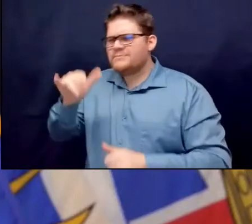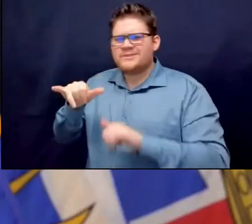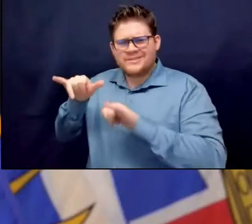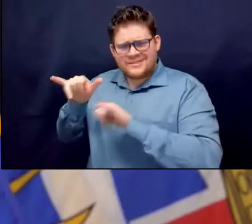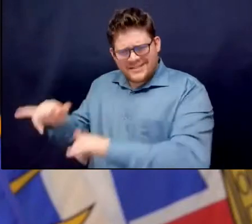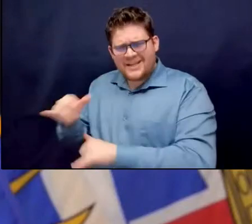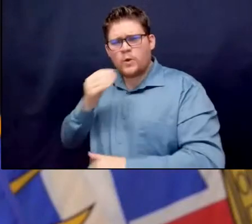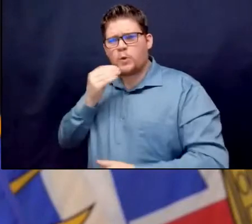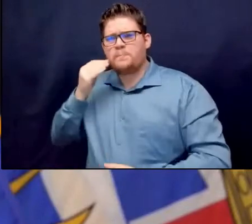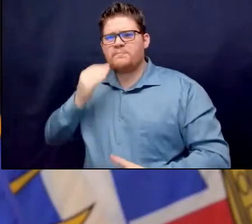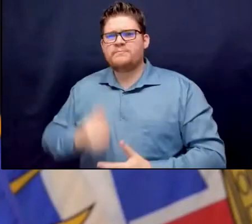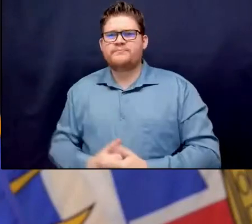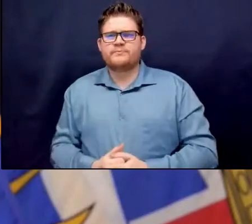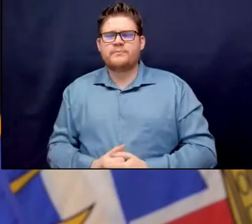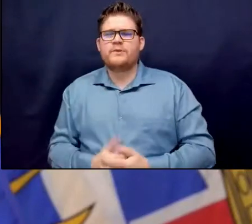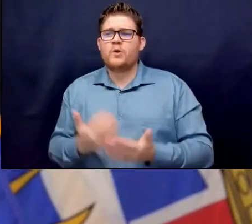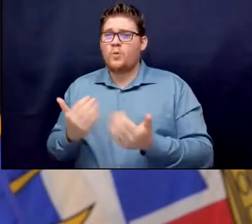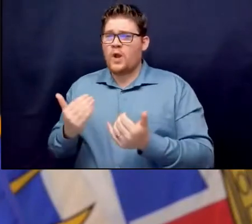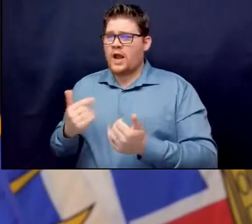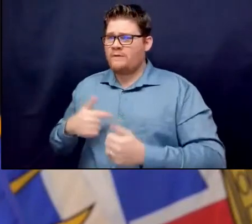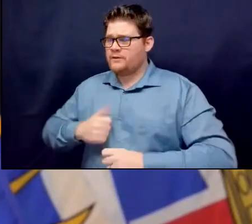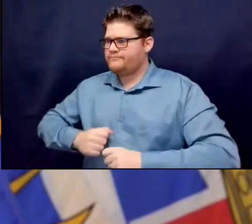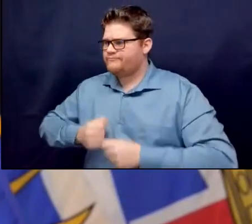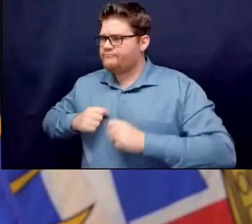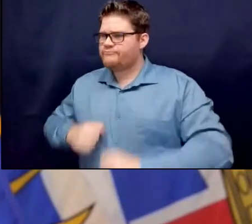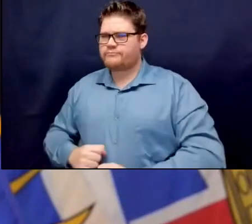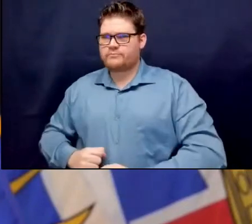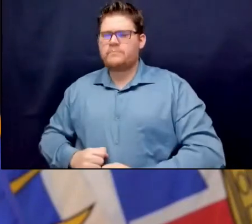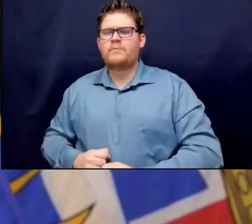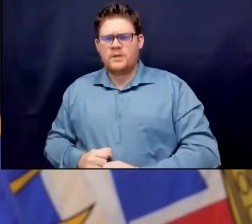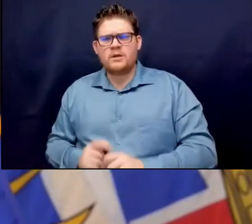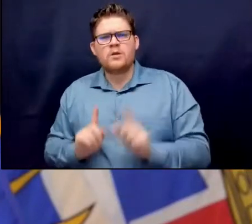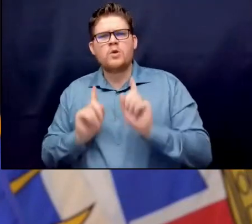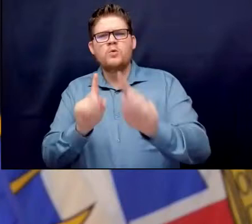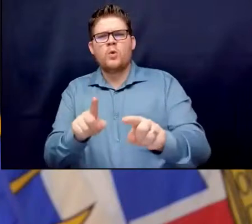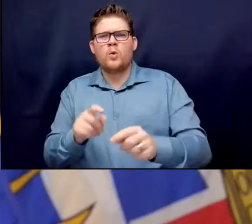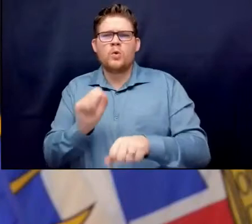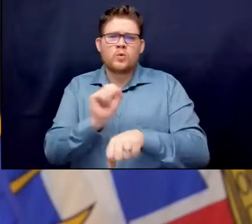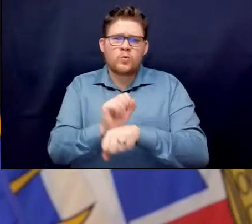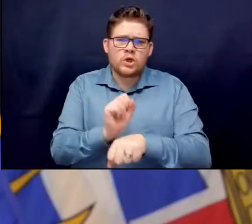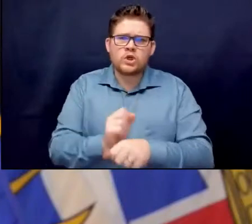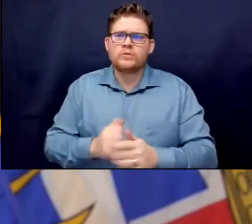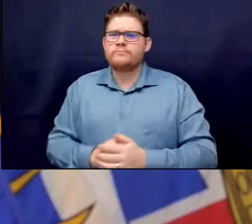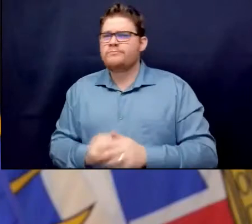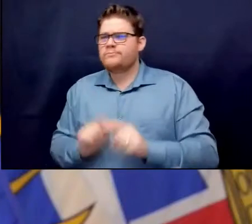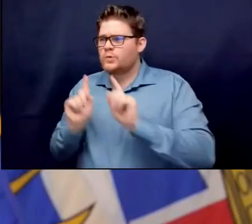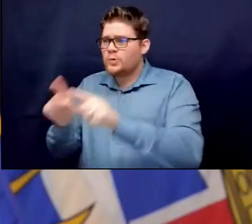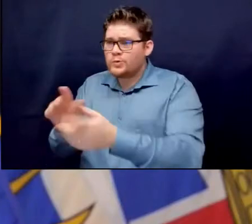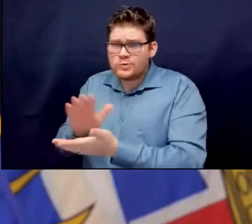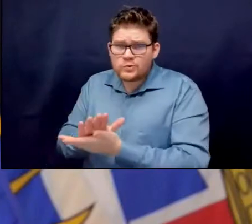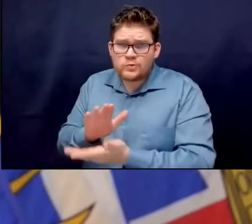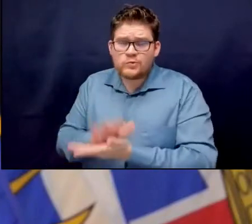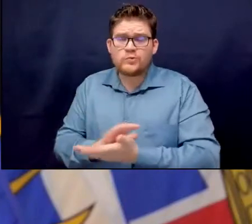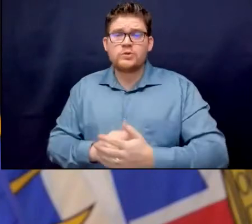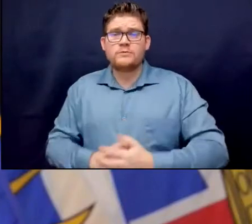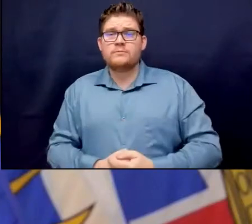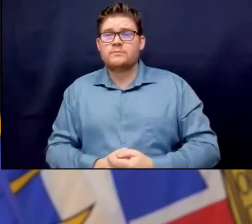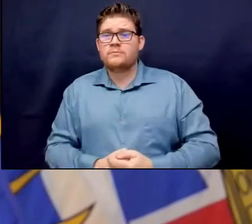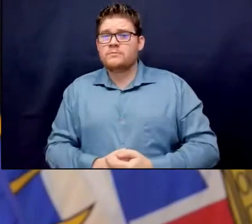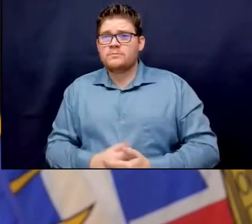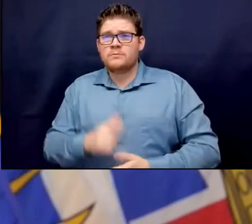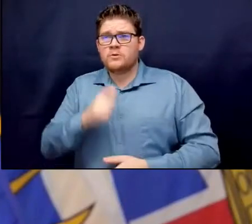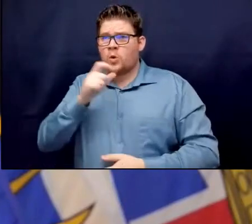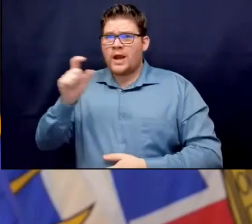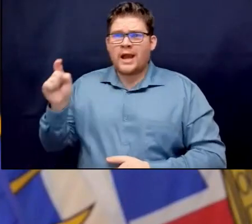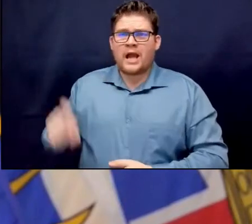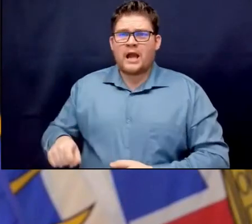activities. And of course, you're encouraged to inform your workplaces, schools, or childcare, but you don't need to contact public health.